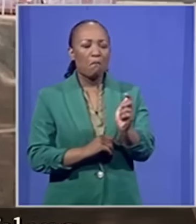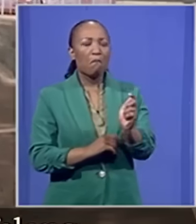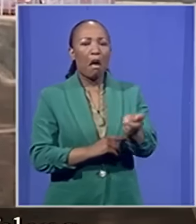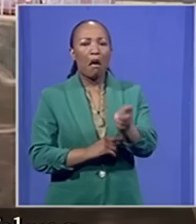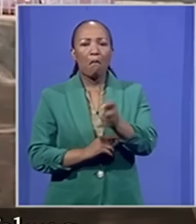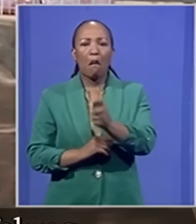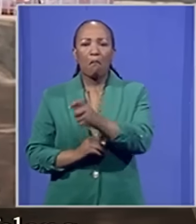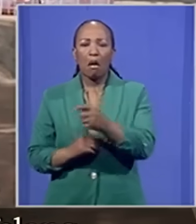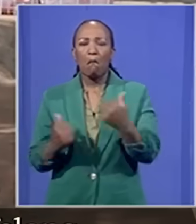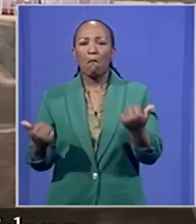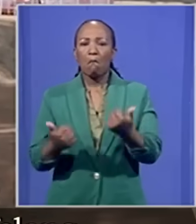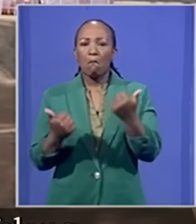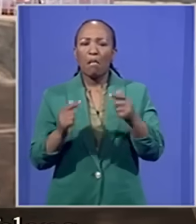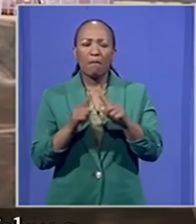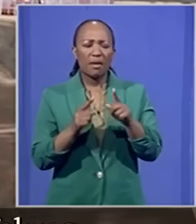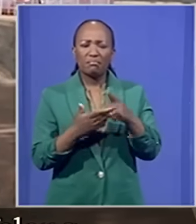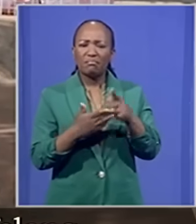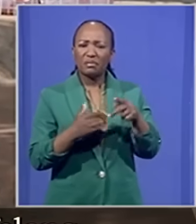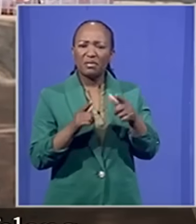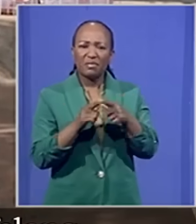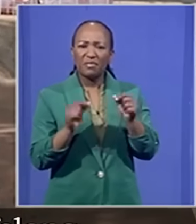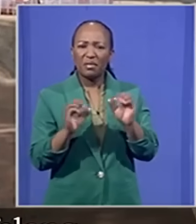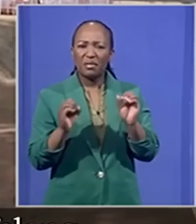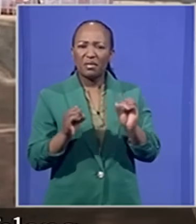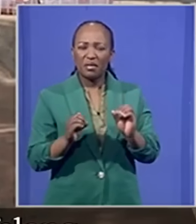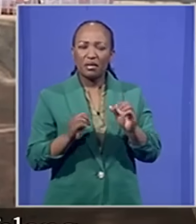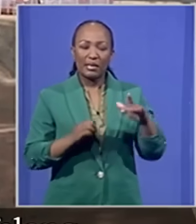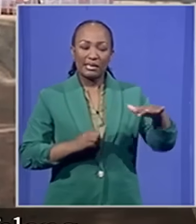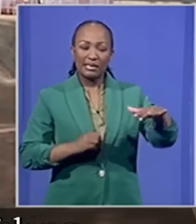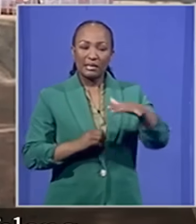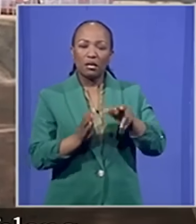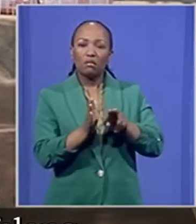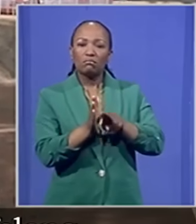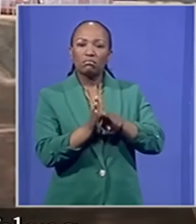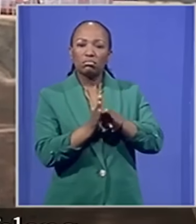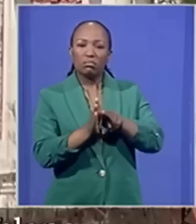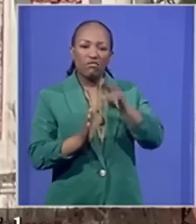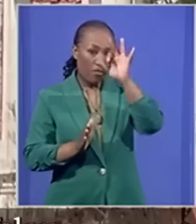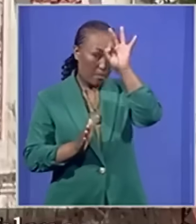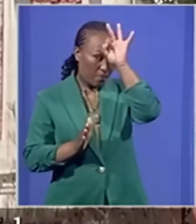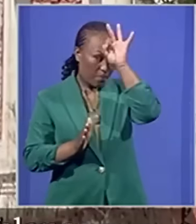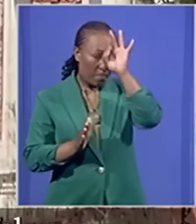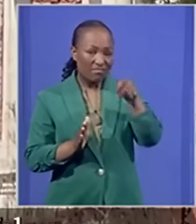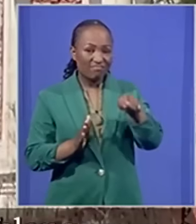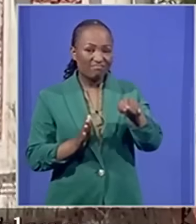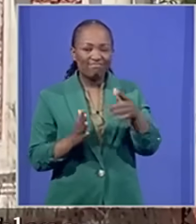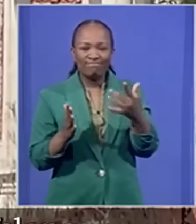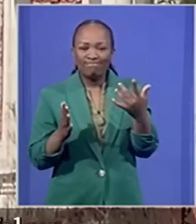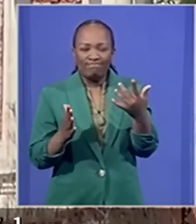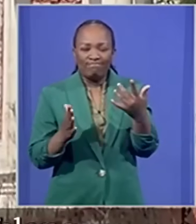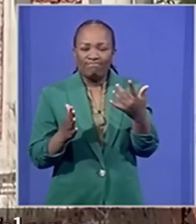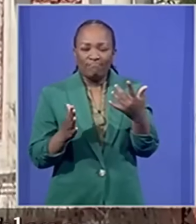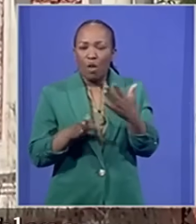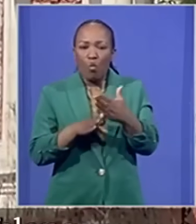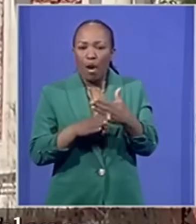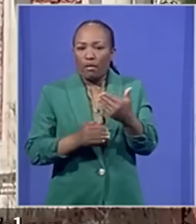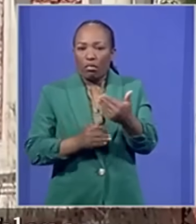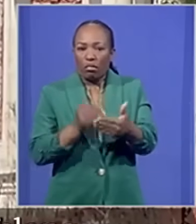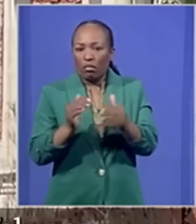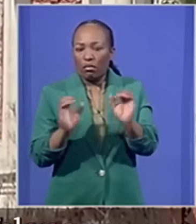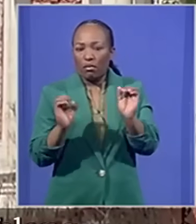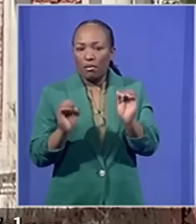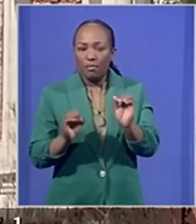konosediwa. Seteišene sa sepodisi sa Park Road ga jaana ga sena tikwatikwe e e dirang ya ditirelo tsa baagi mme